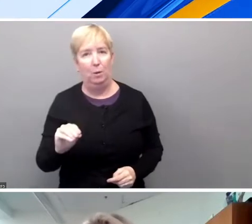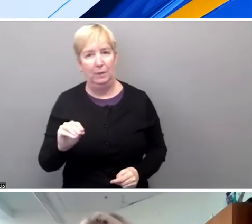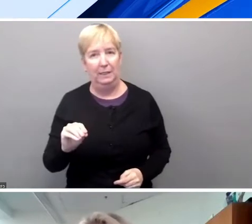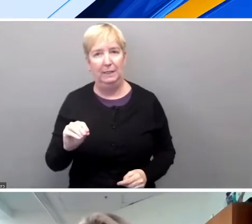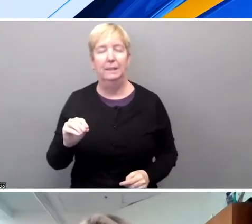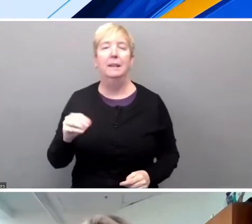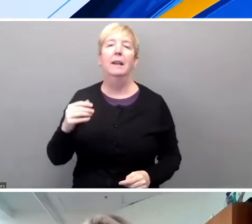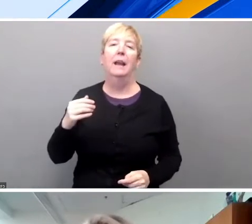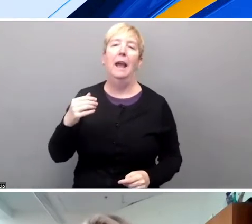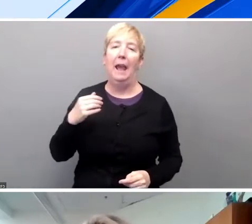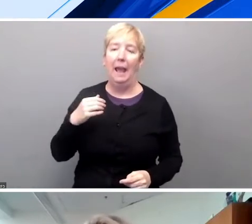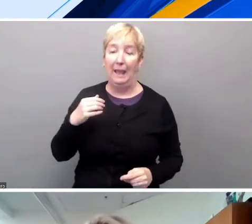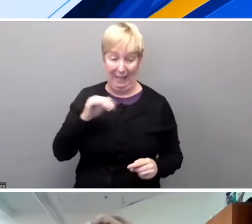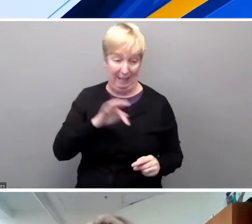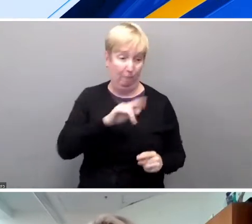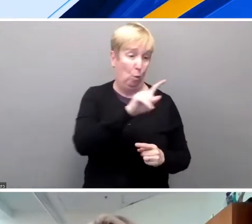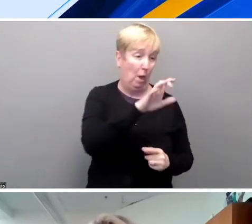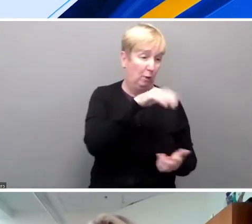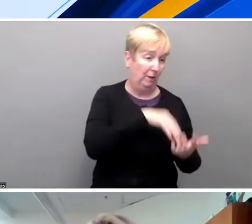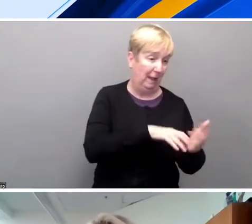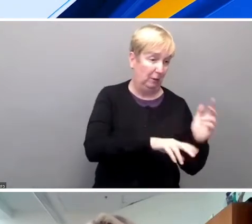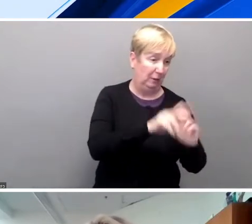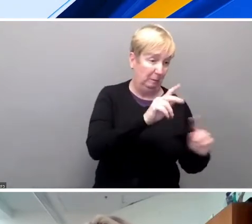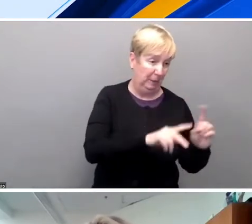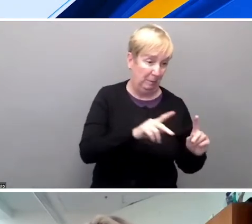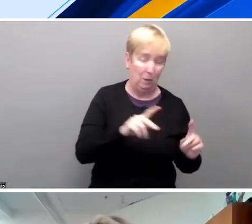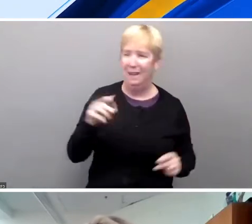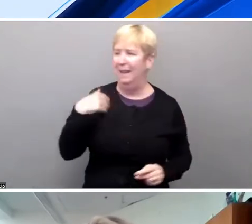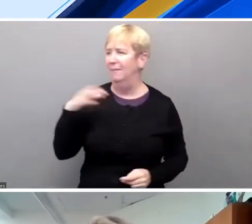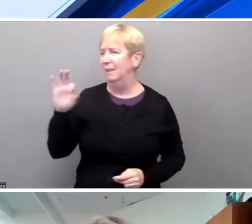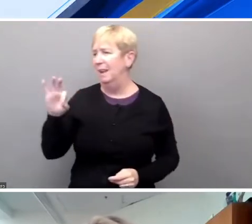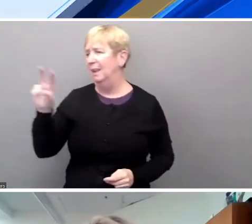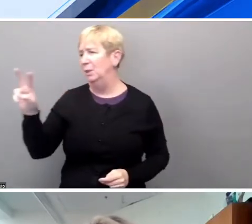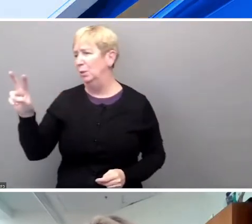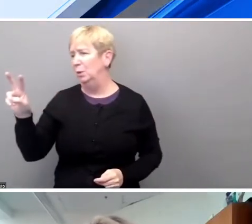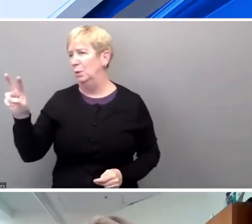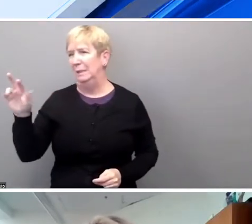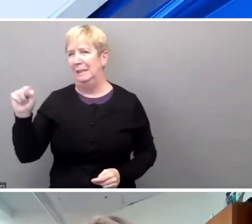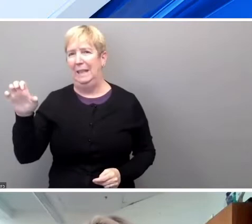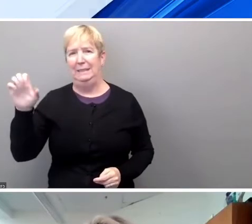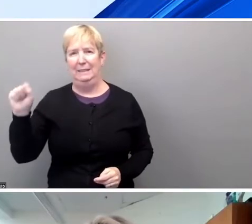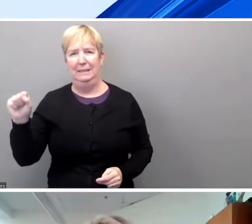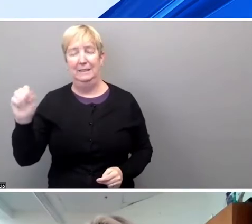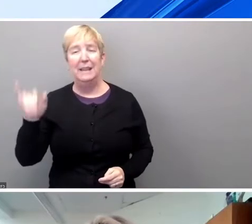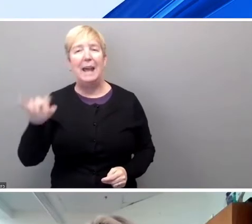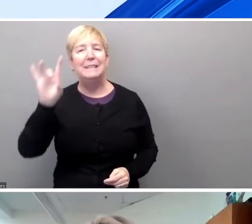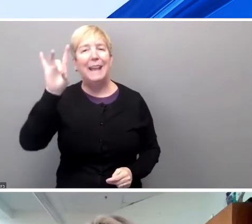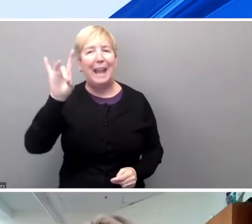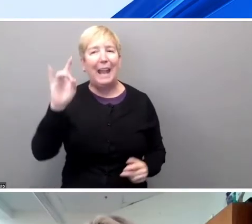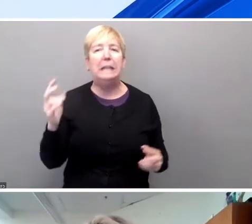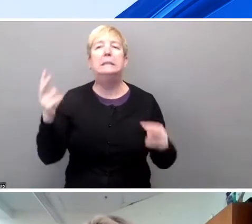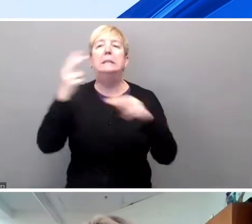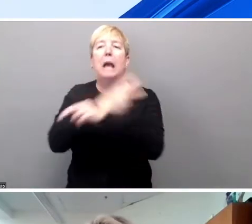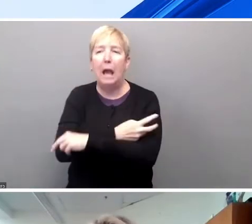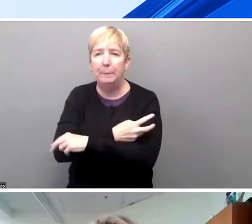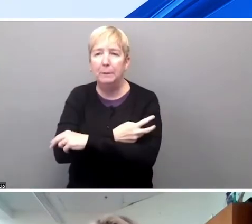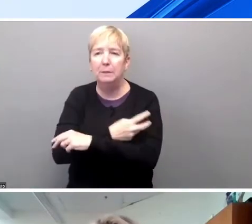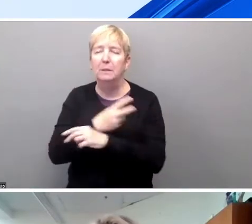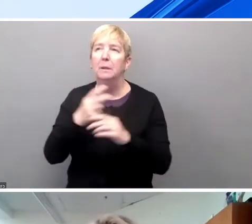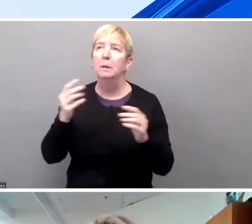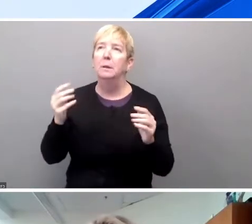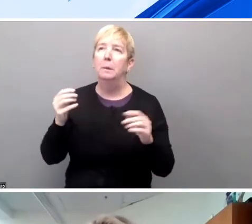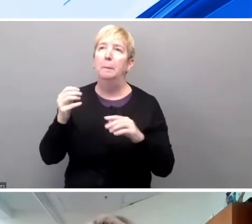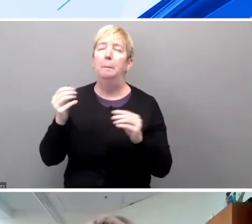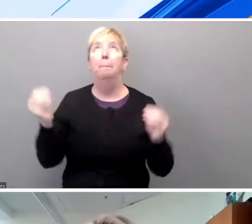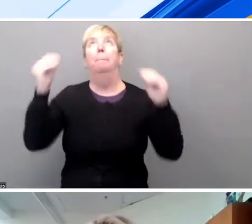per 100,000, which is about 8 times the threshold for high spread rate from the CDC.